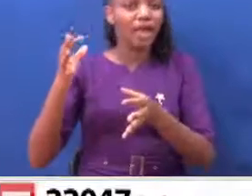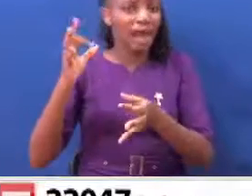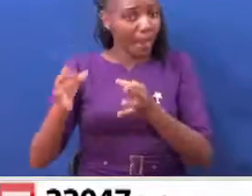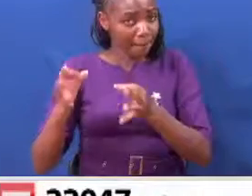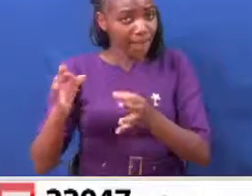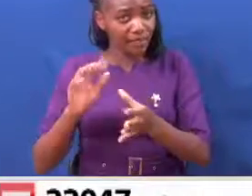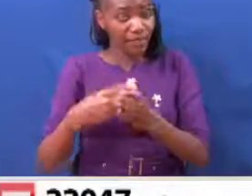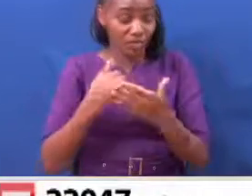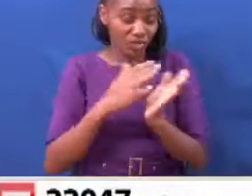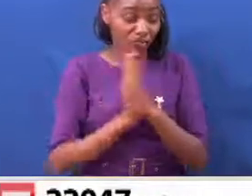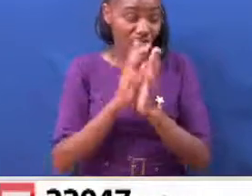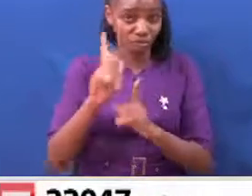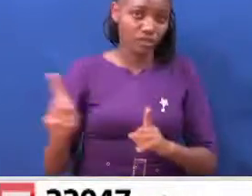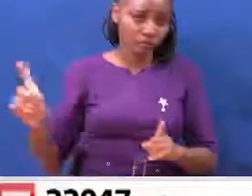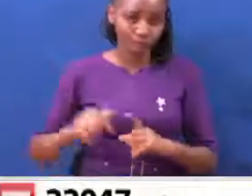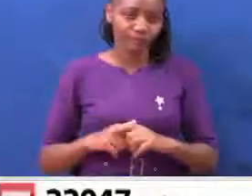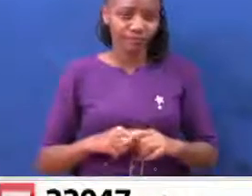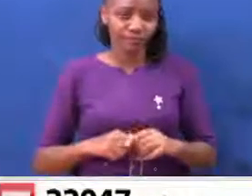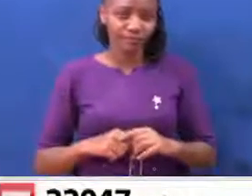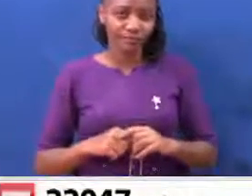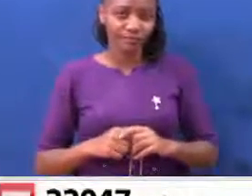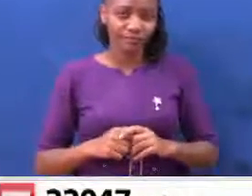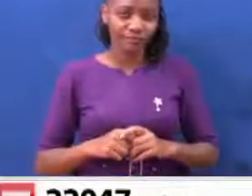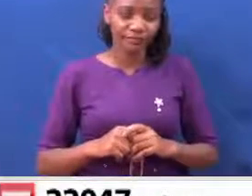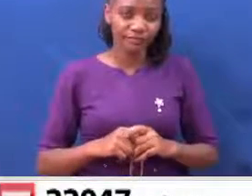Josh Onsare has the details.